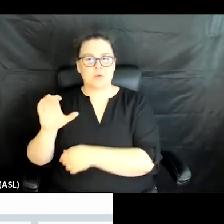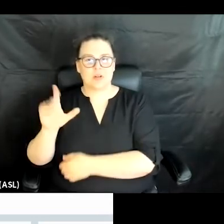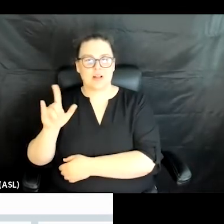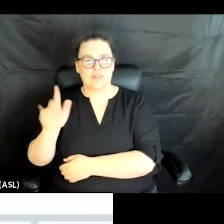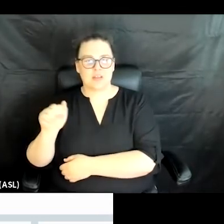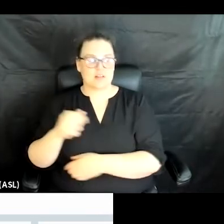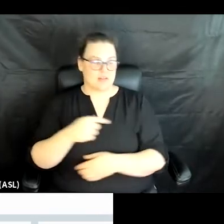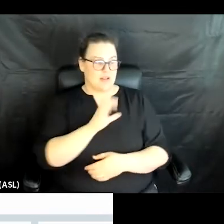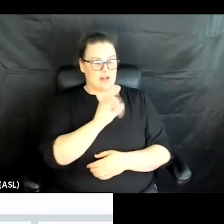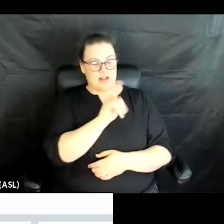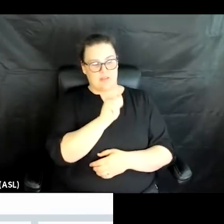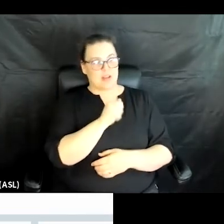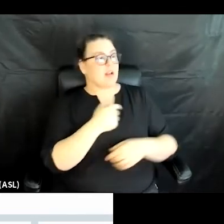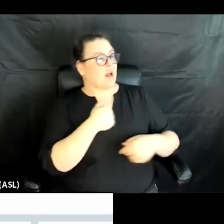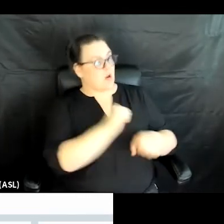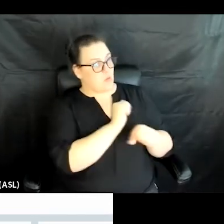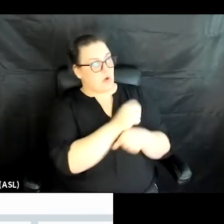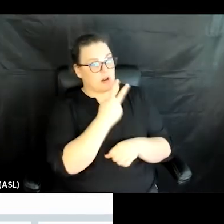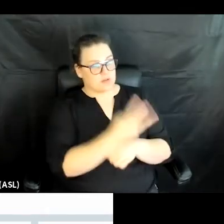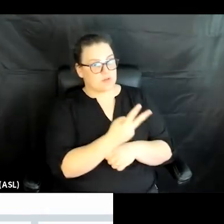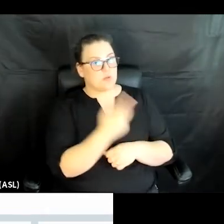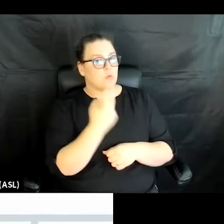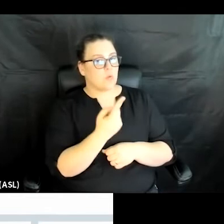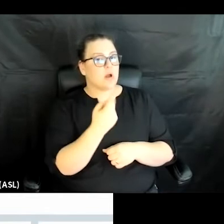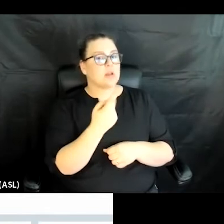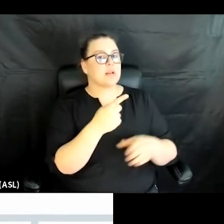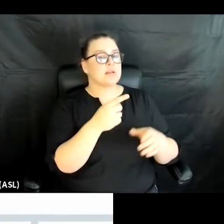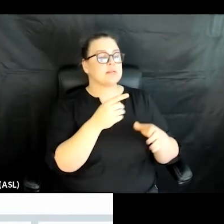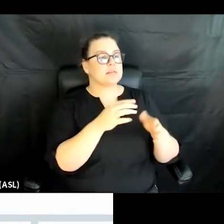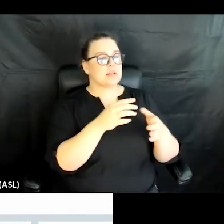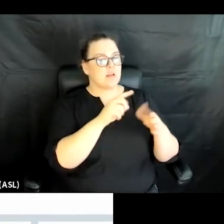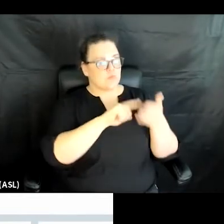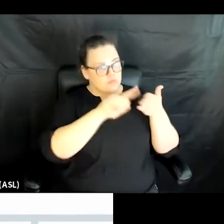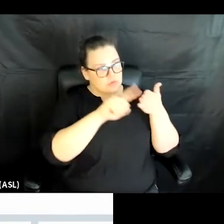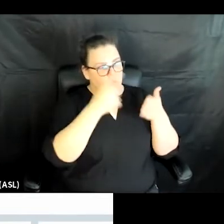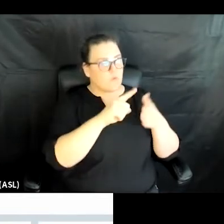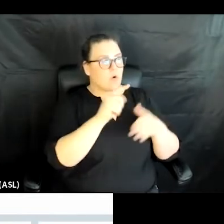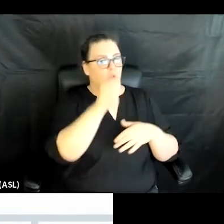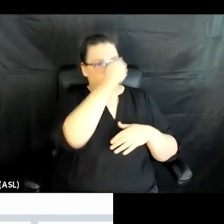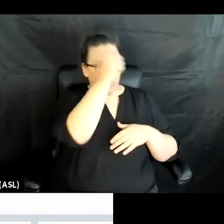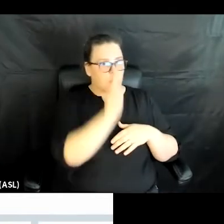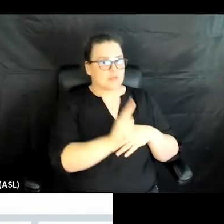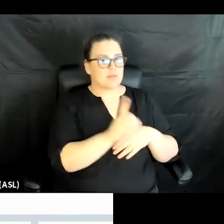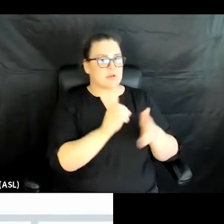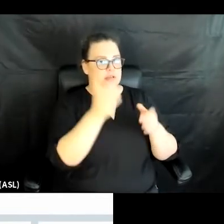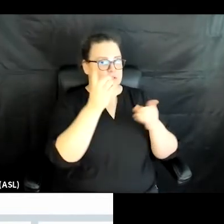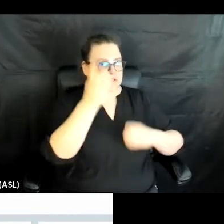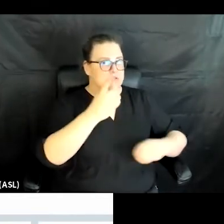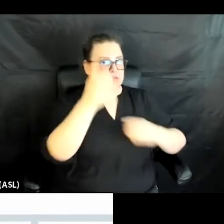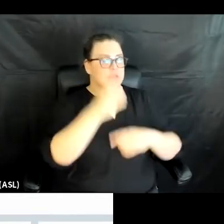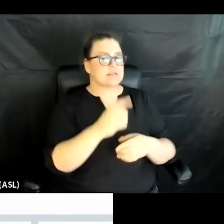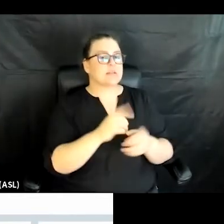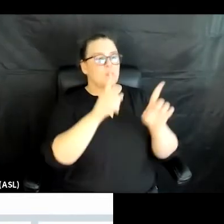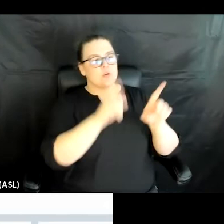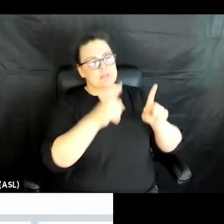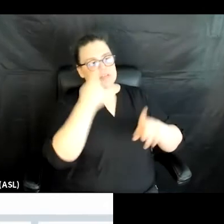two grants. One is the Center of Excellence for Alzheimer's Disease, where we actually do testing for older adults to determine